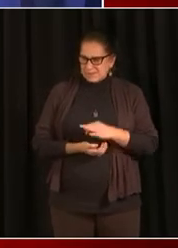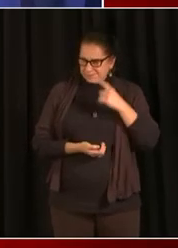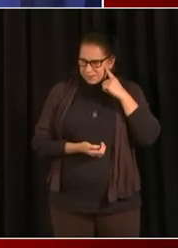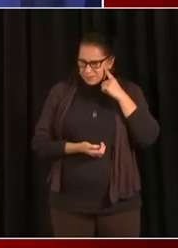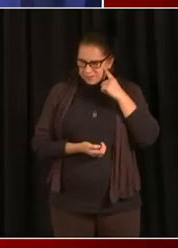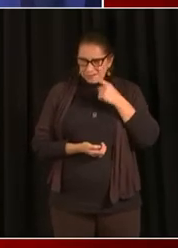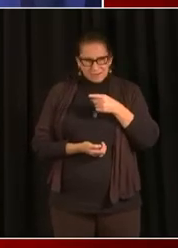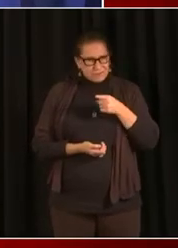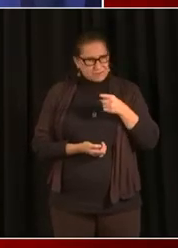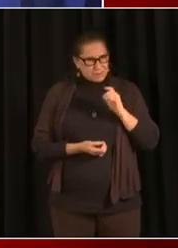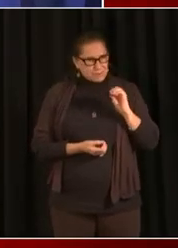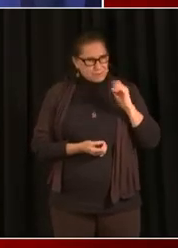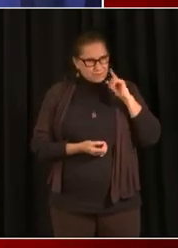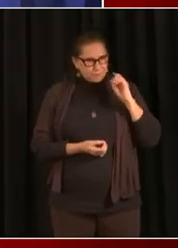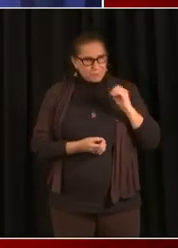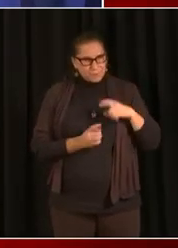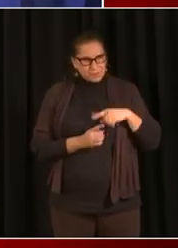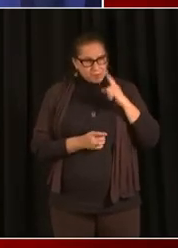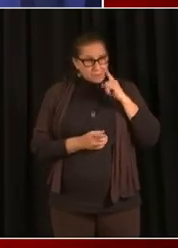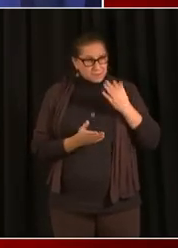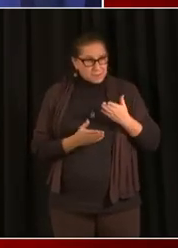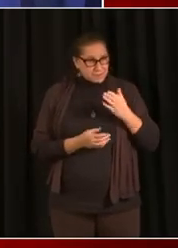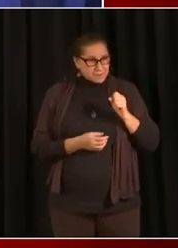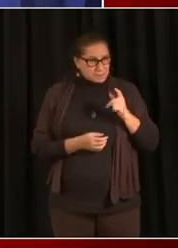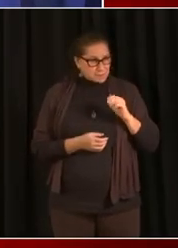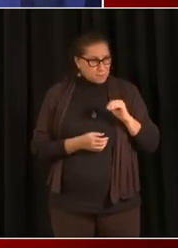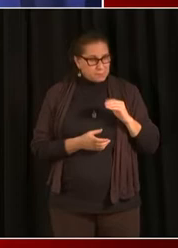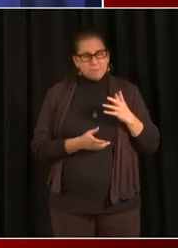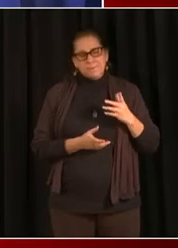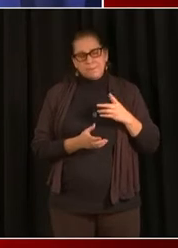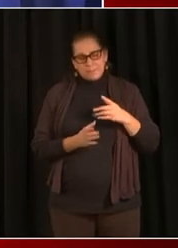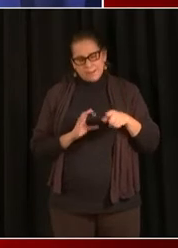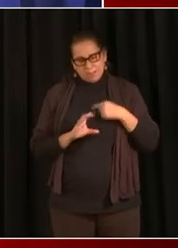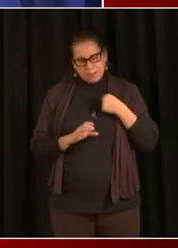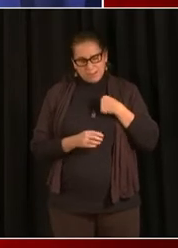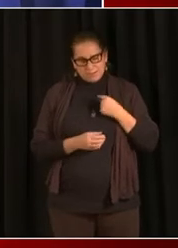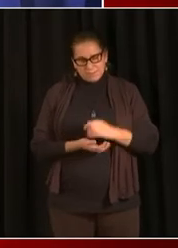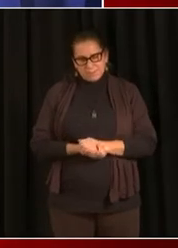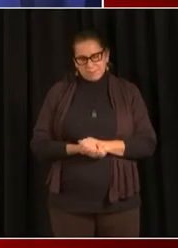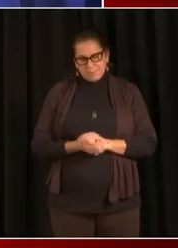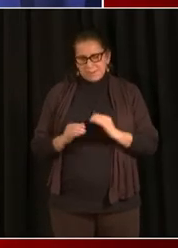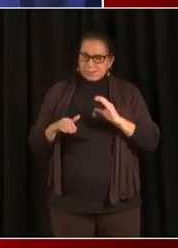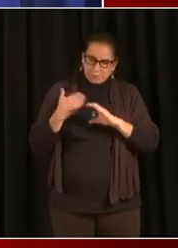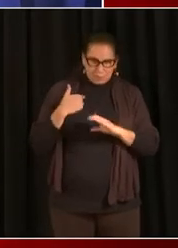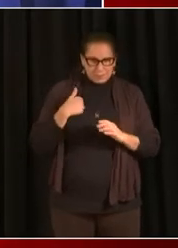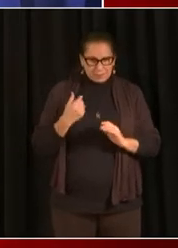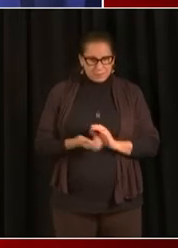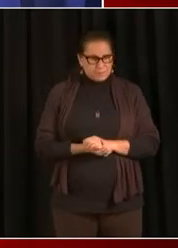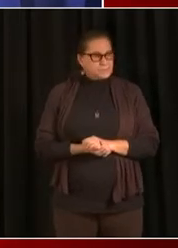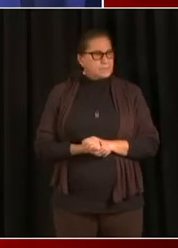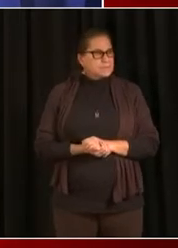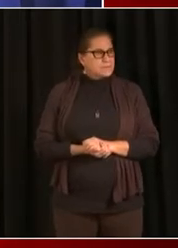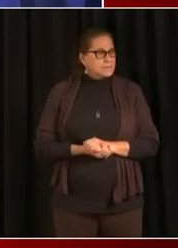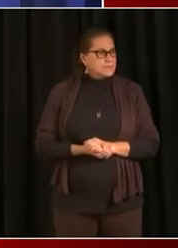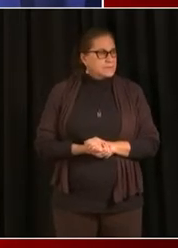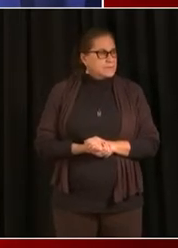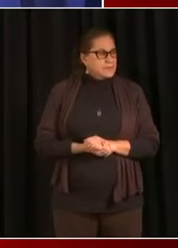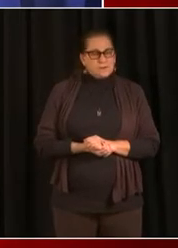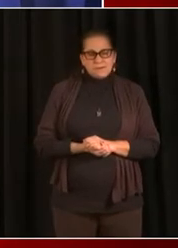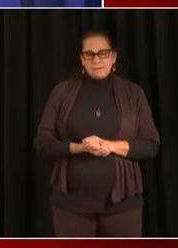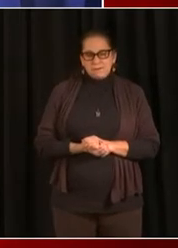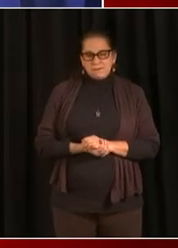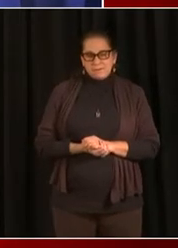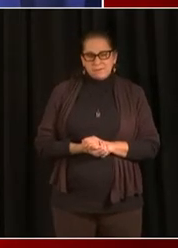so we can tell you. So we're happy to communicate and ensure that you are being as safe as possible, so that